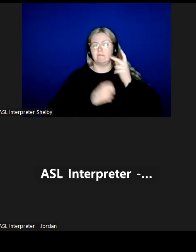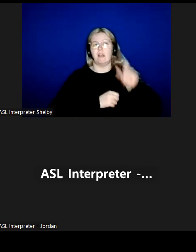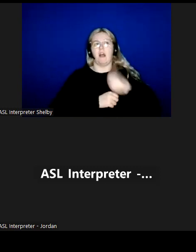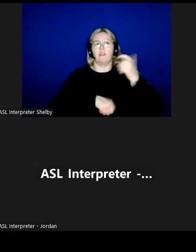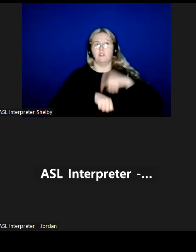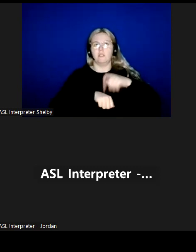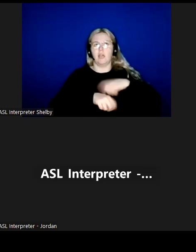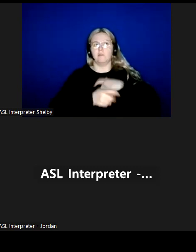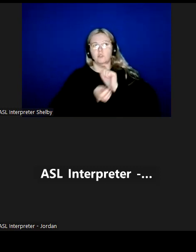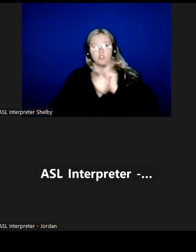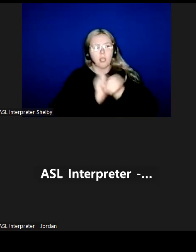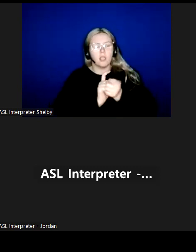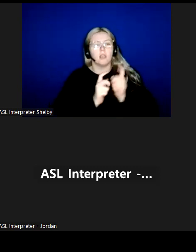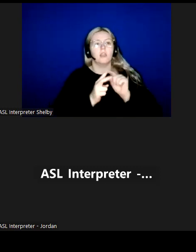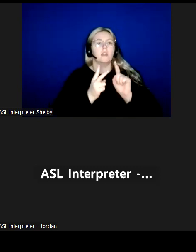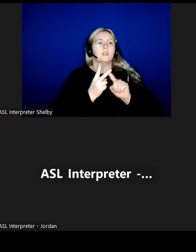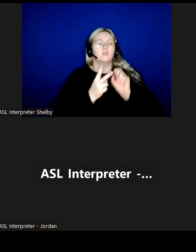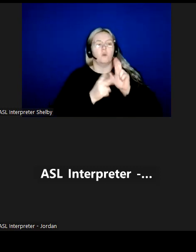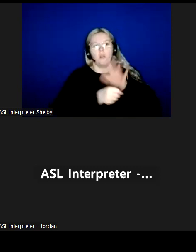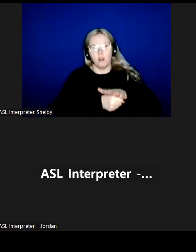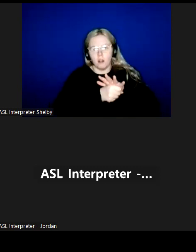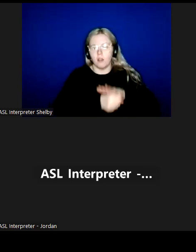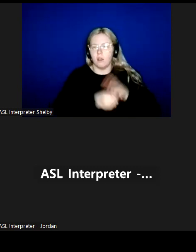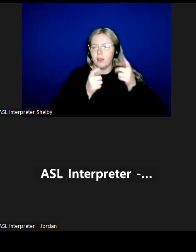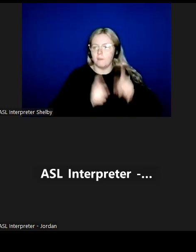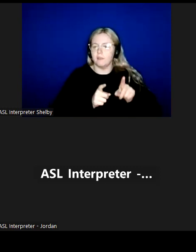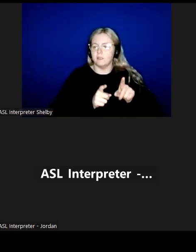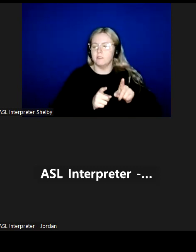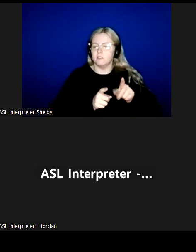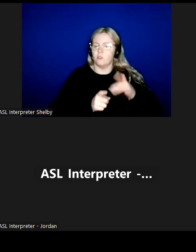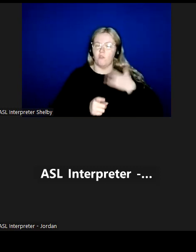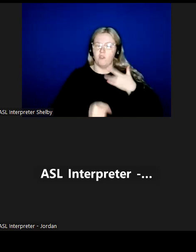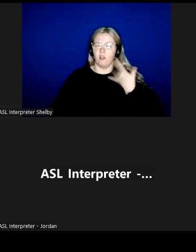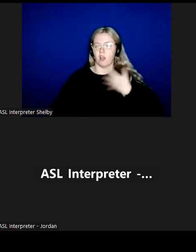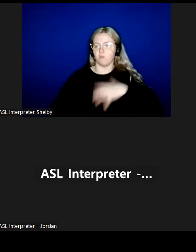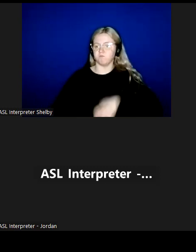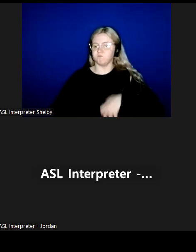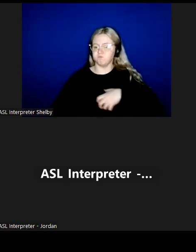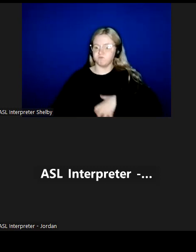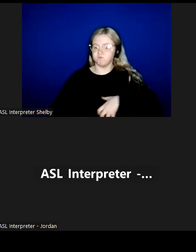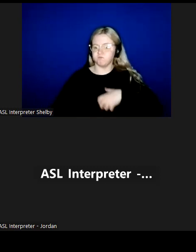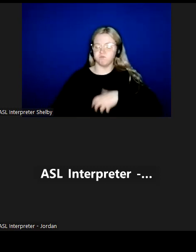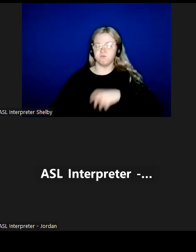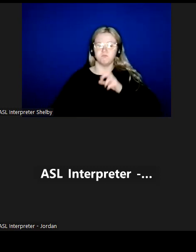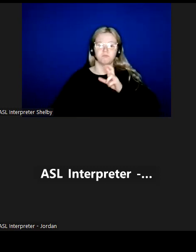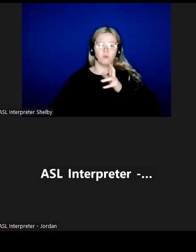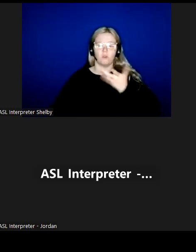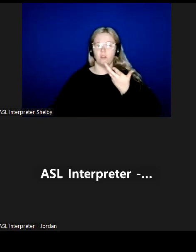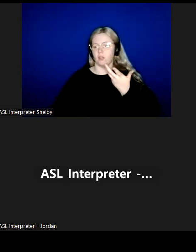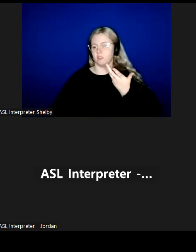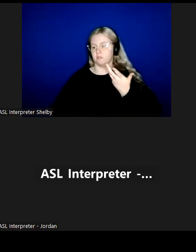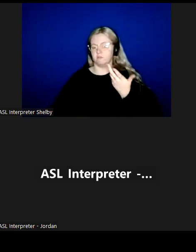change or a big stressor, you know, we have upset stomach, digestive issues,